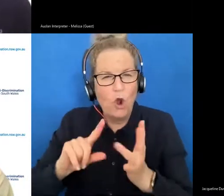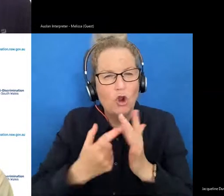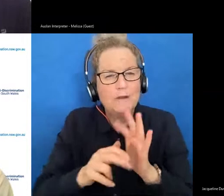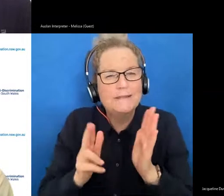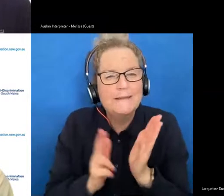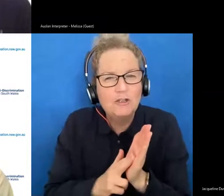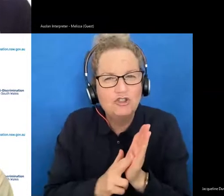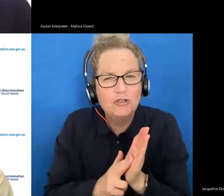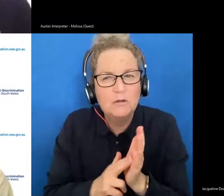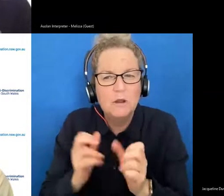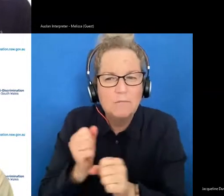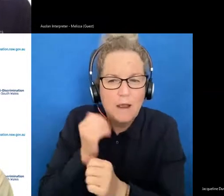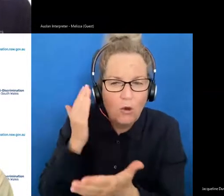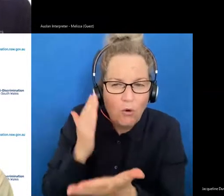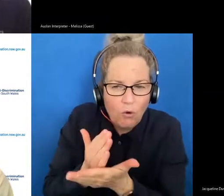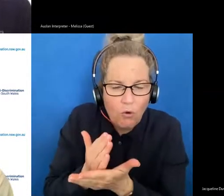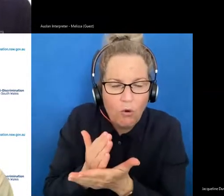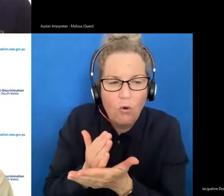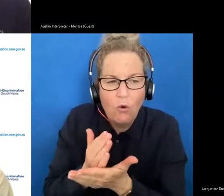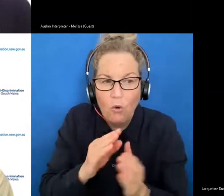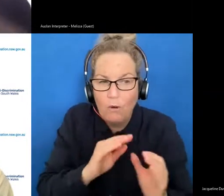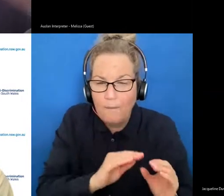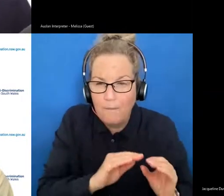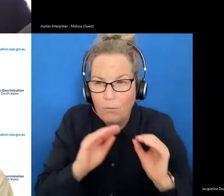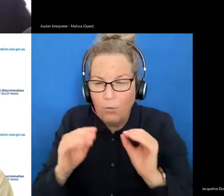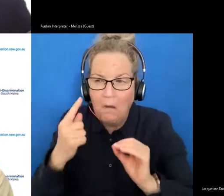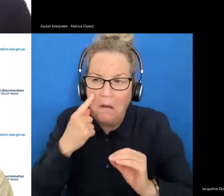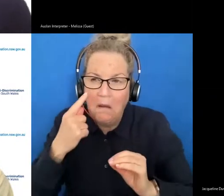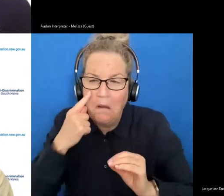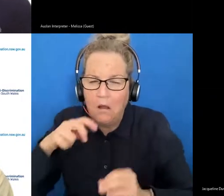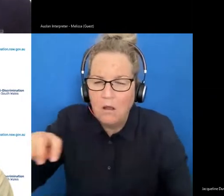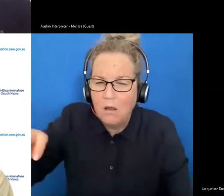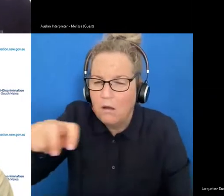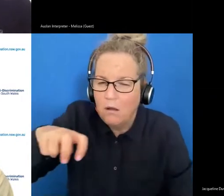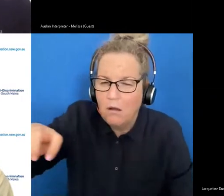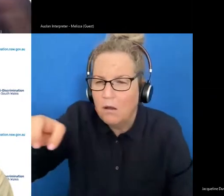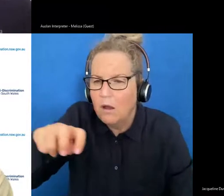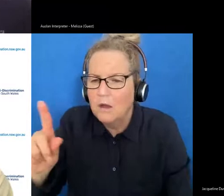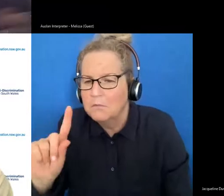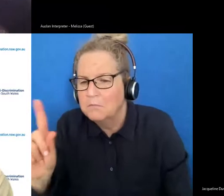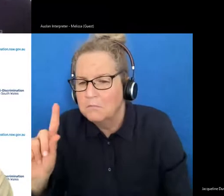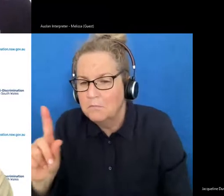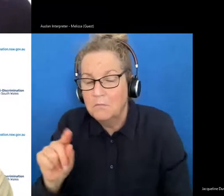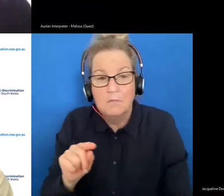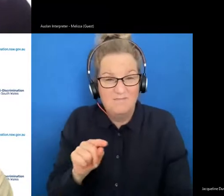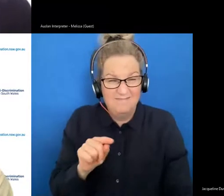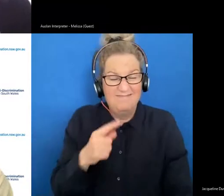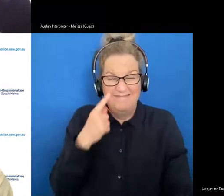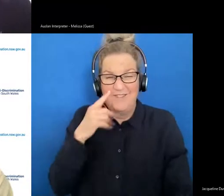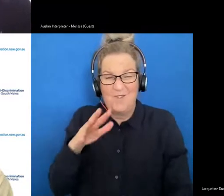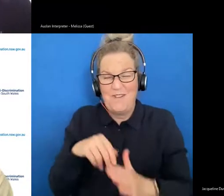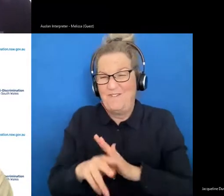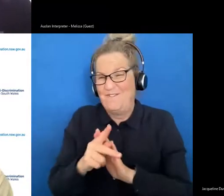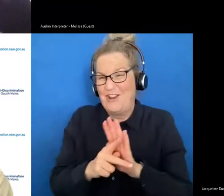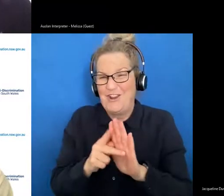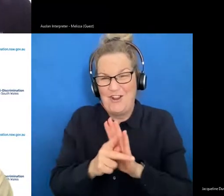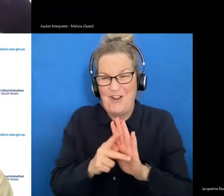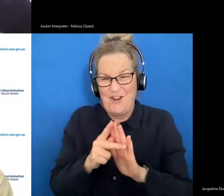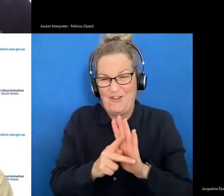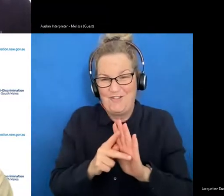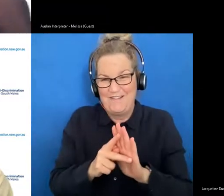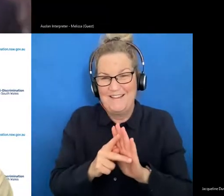current workplace adjustments could be managed there. And you obviously saw Josh in the video who was working at those desktops. So that